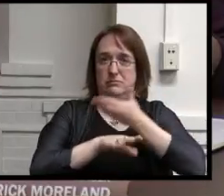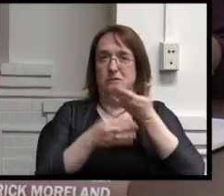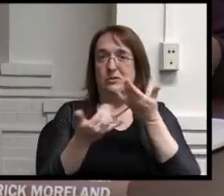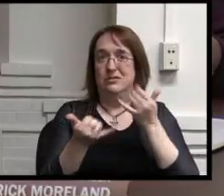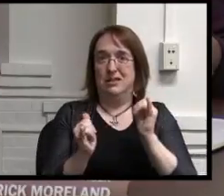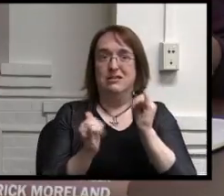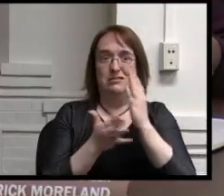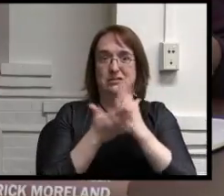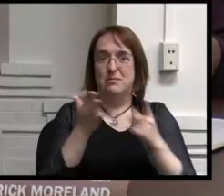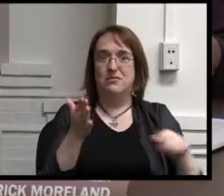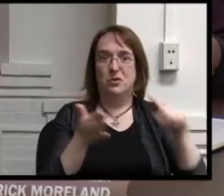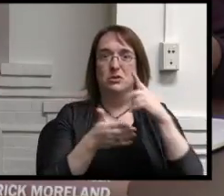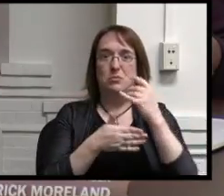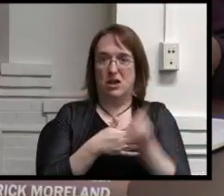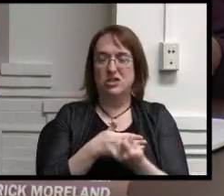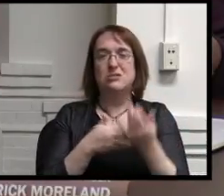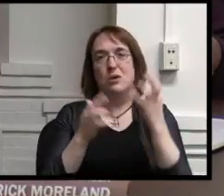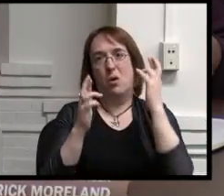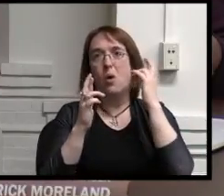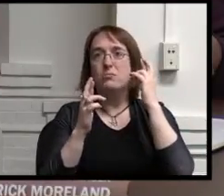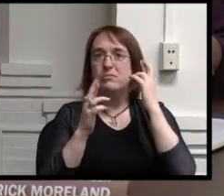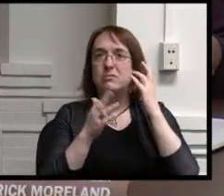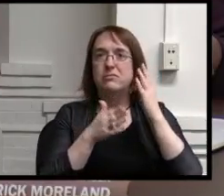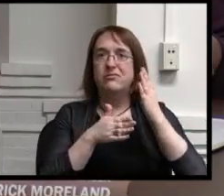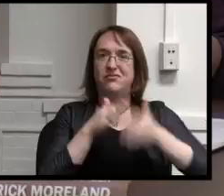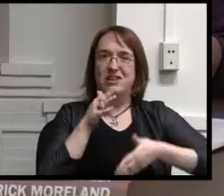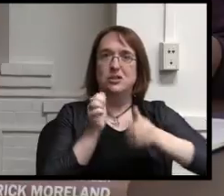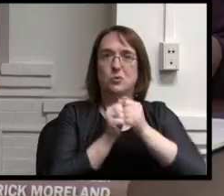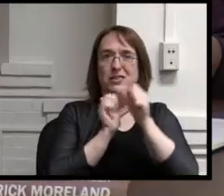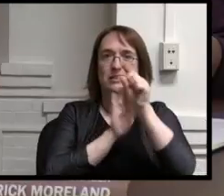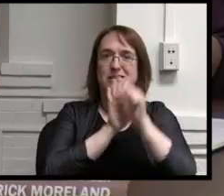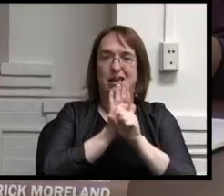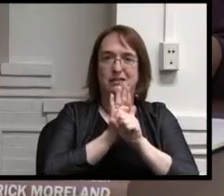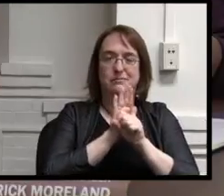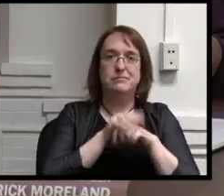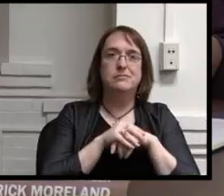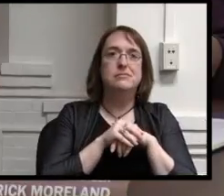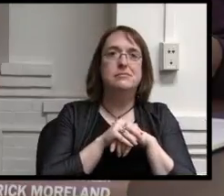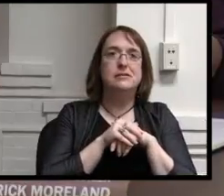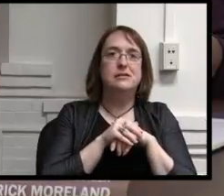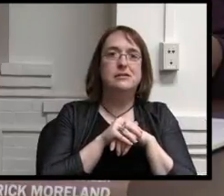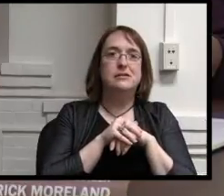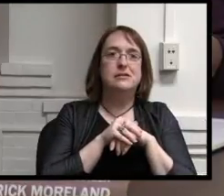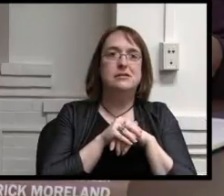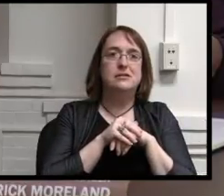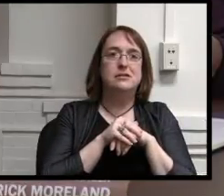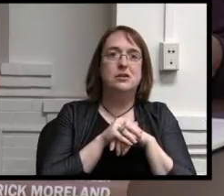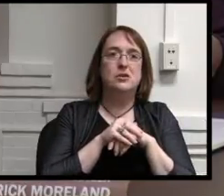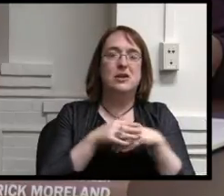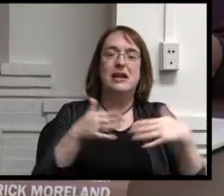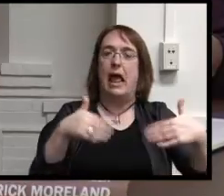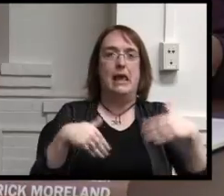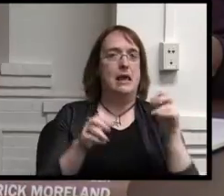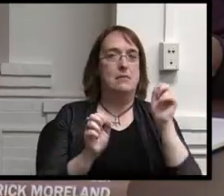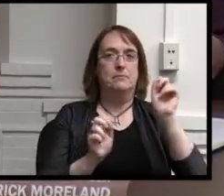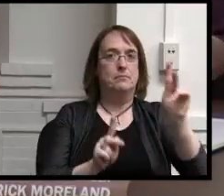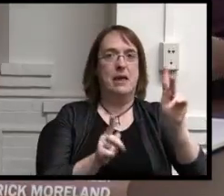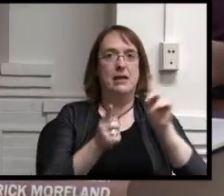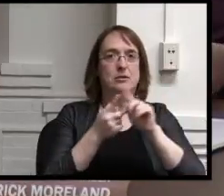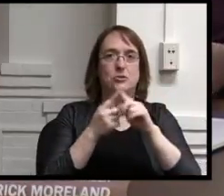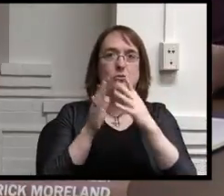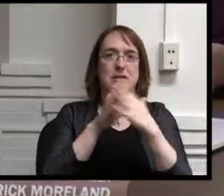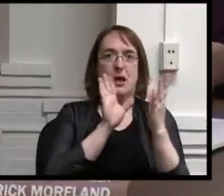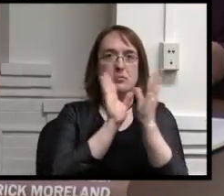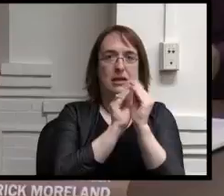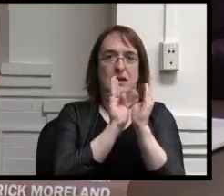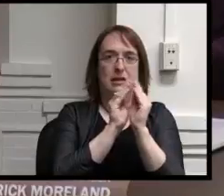these projects closed with the state. So we haven't gone back to town meeting to return